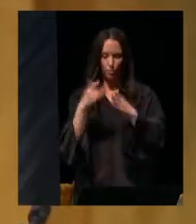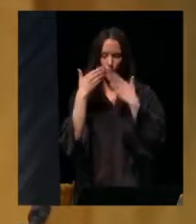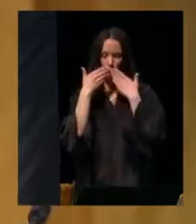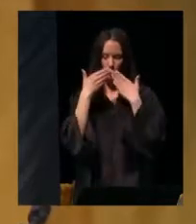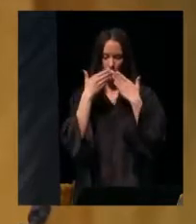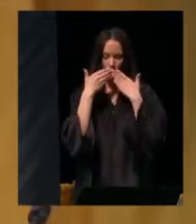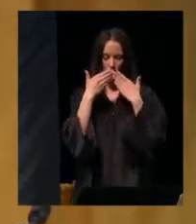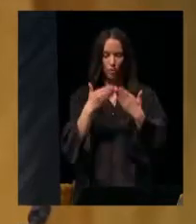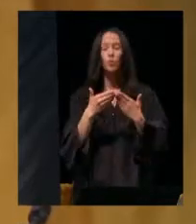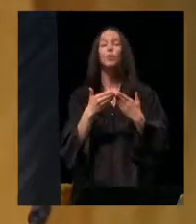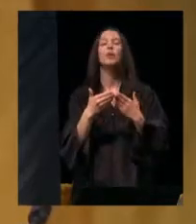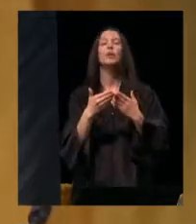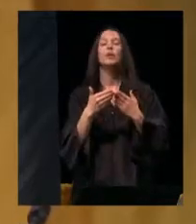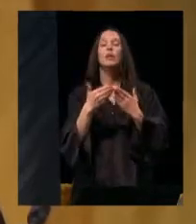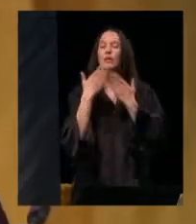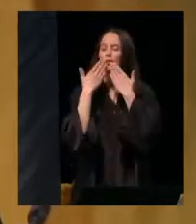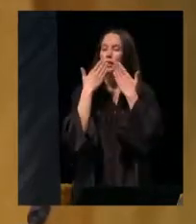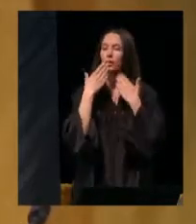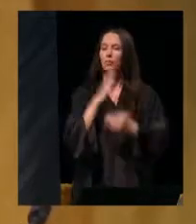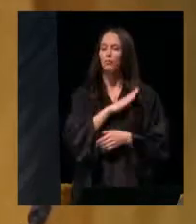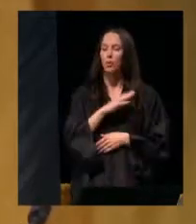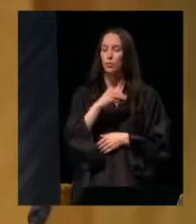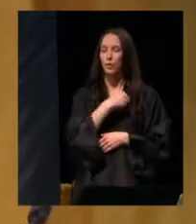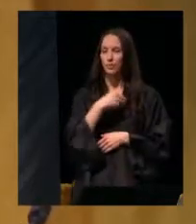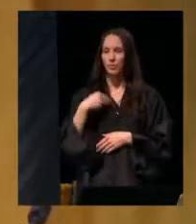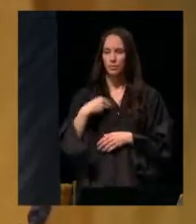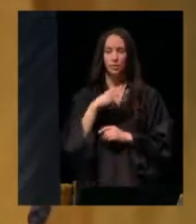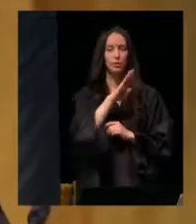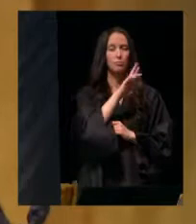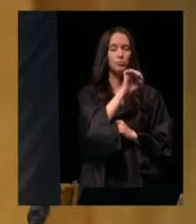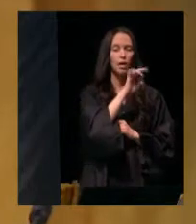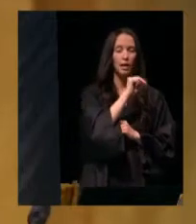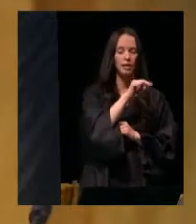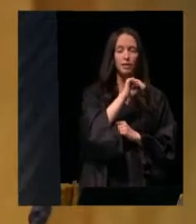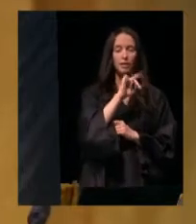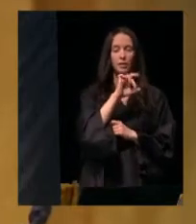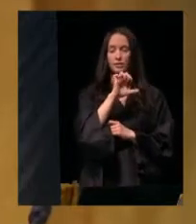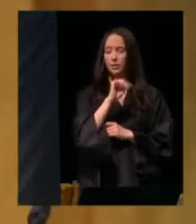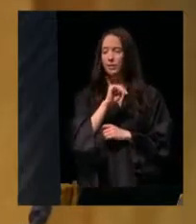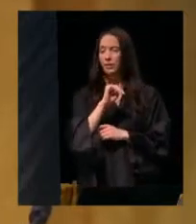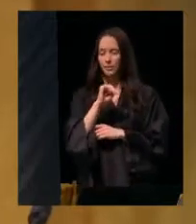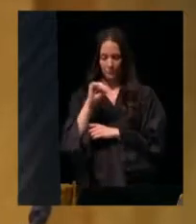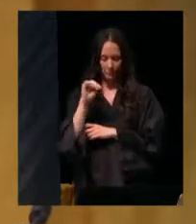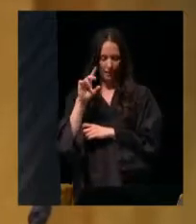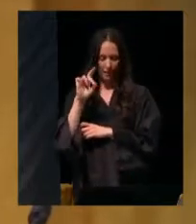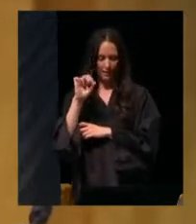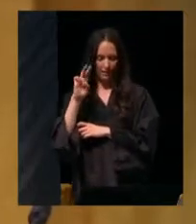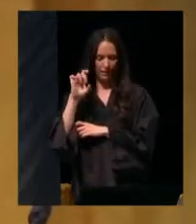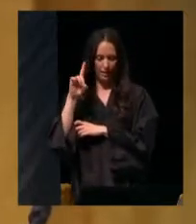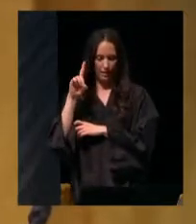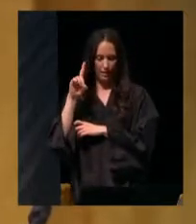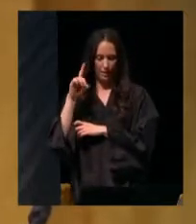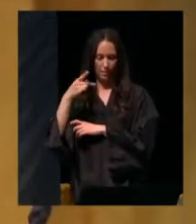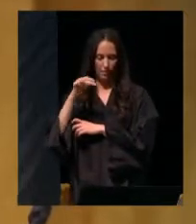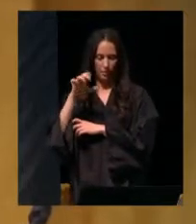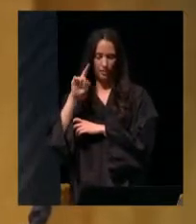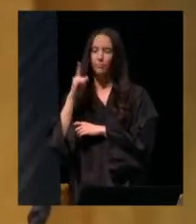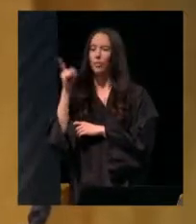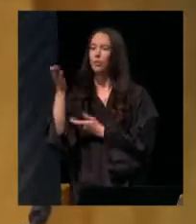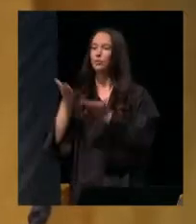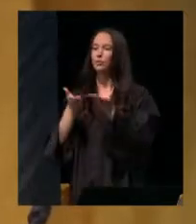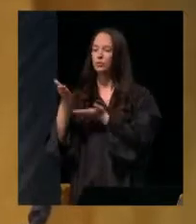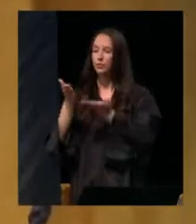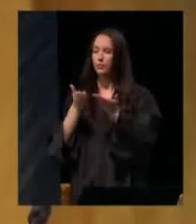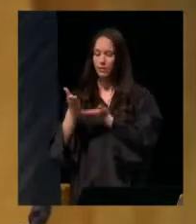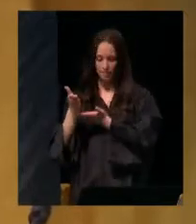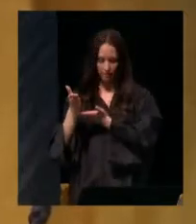Fargo Public School board members Brian Nelson and David Paulson for their service and for awarding diplomas. It